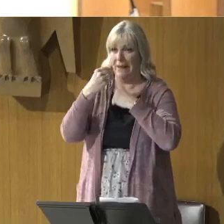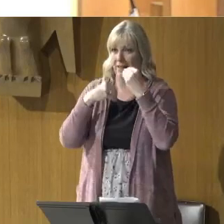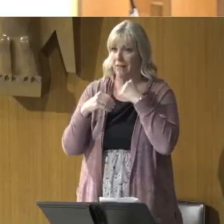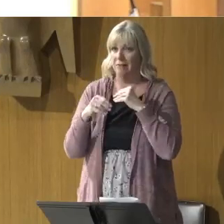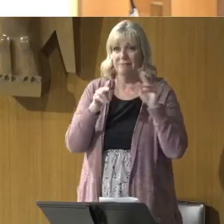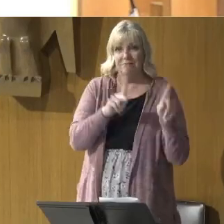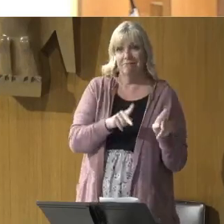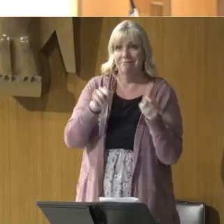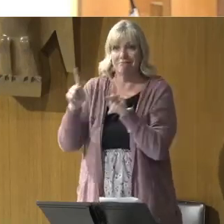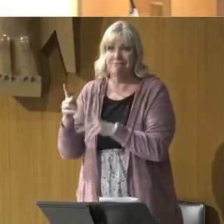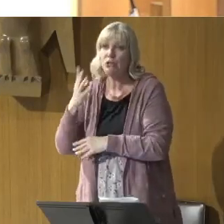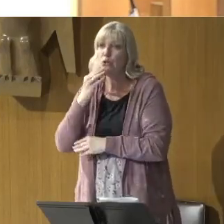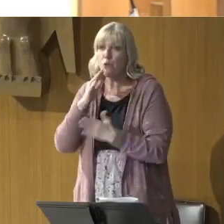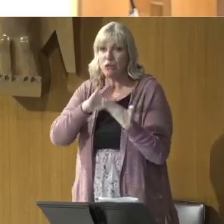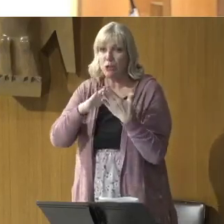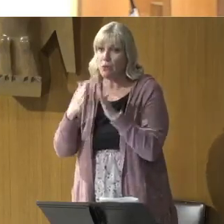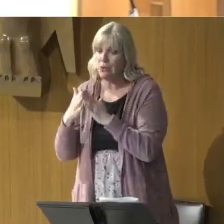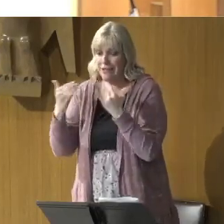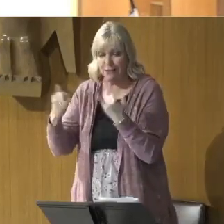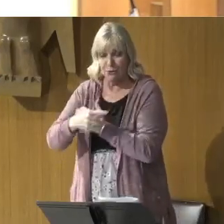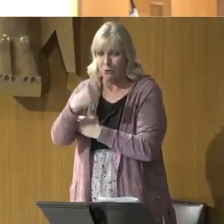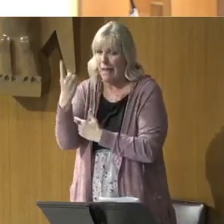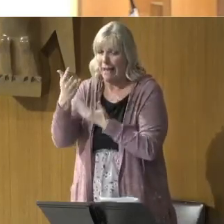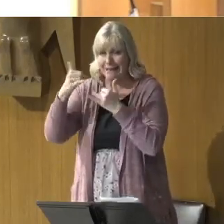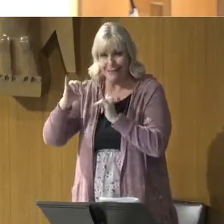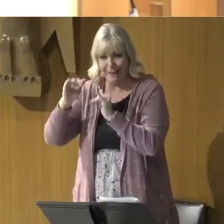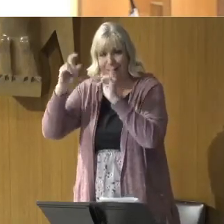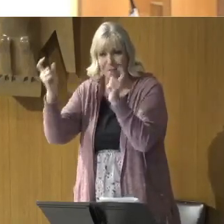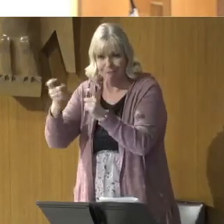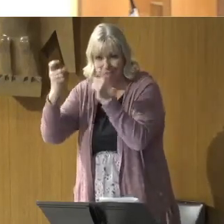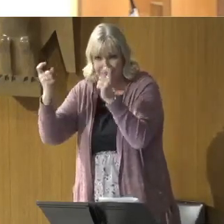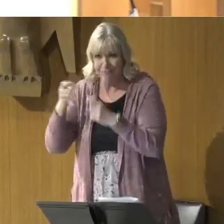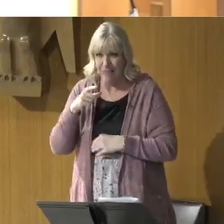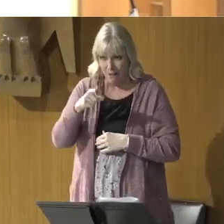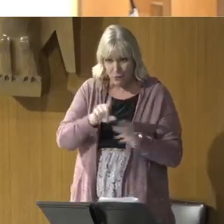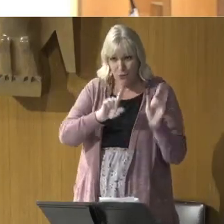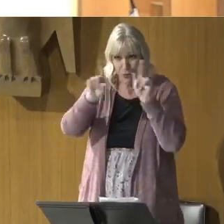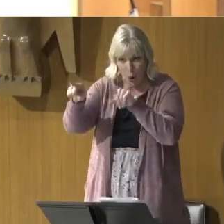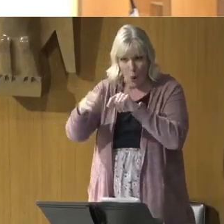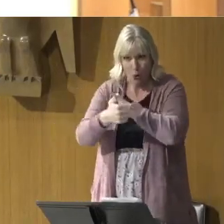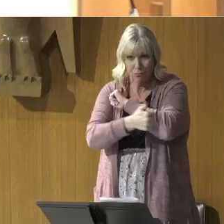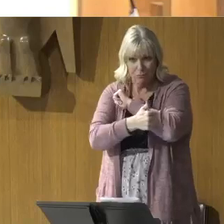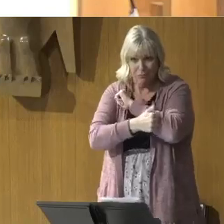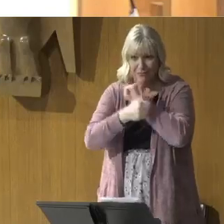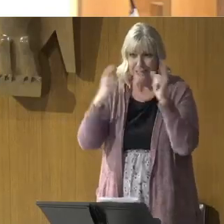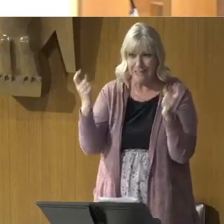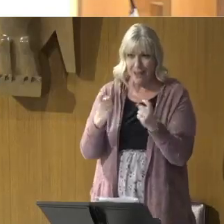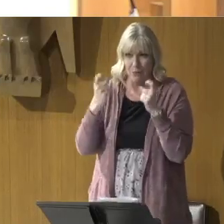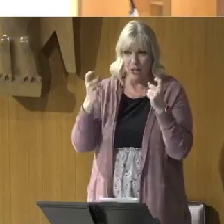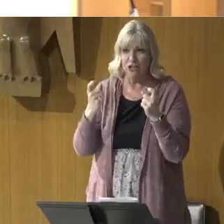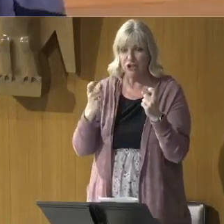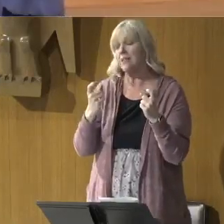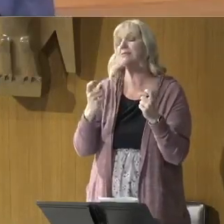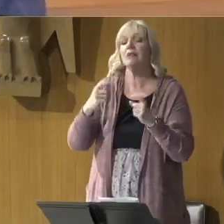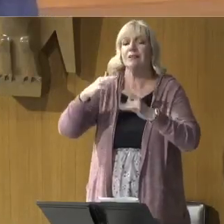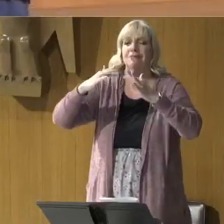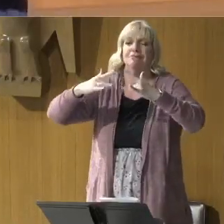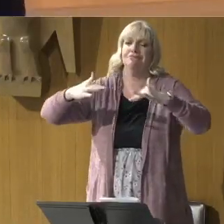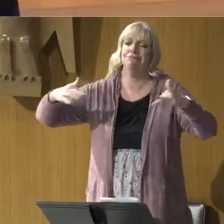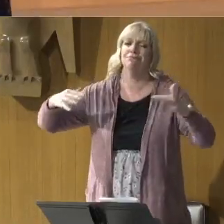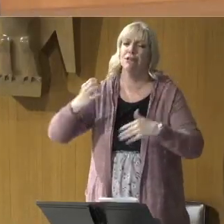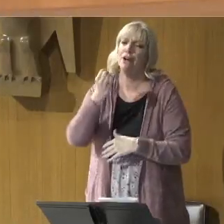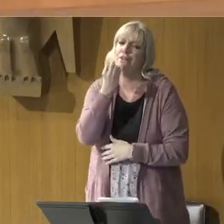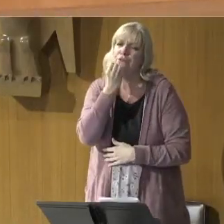observed by the Jewish community today. If you've ever been to a Passover celebration, then you know that there are a myriad of